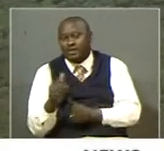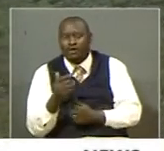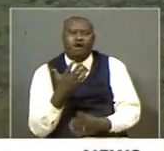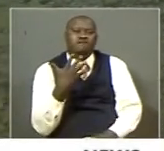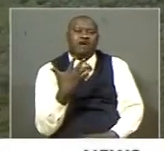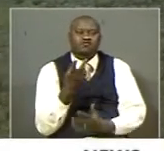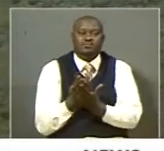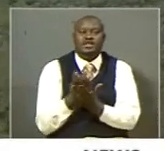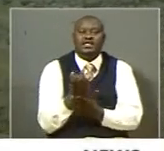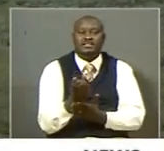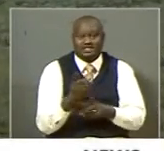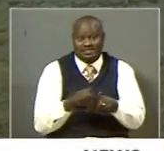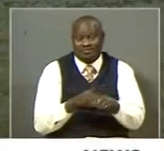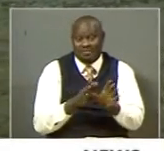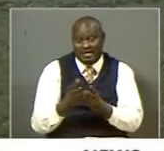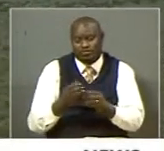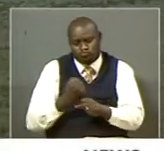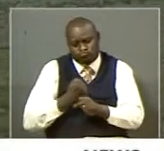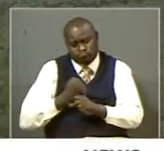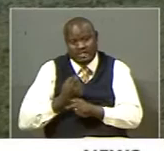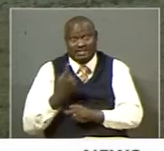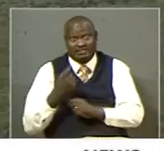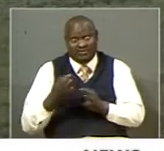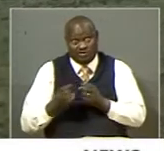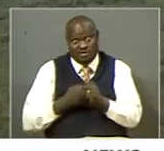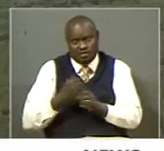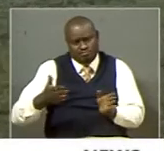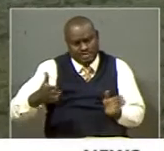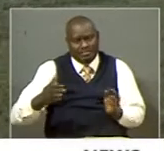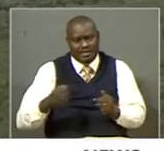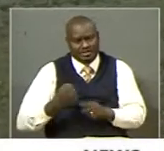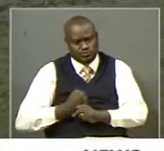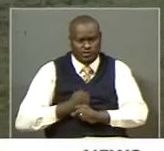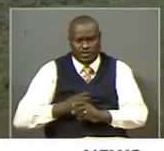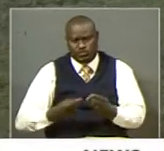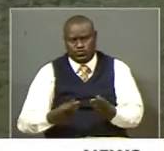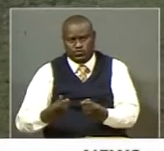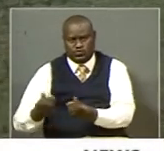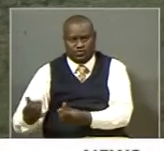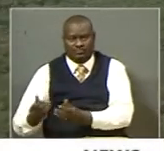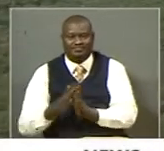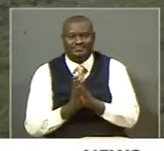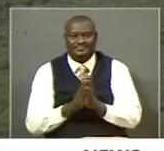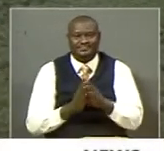also expected to be completed by the end of this financial year. Samuel Sennono, UBC News.